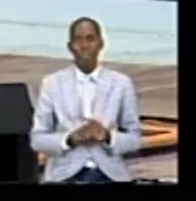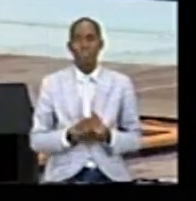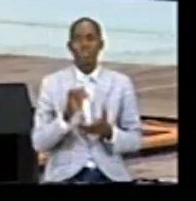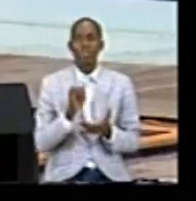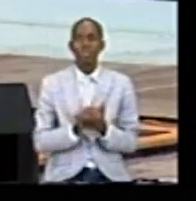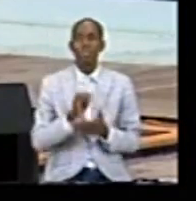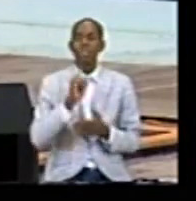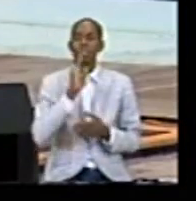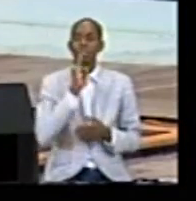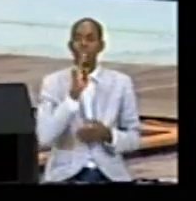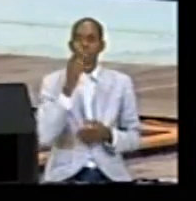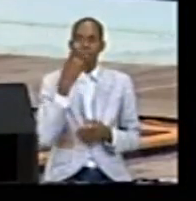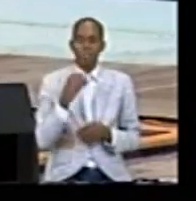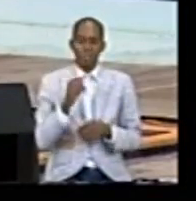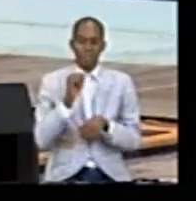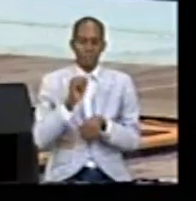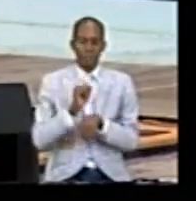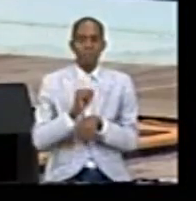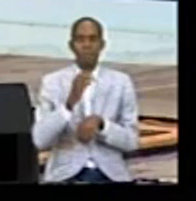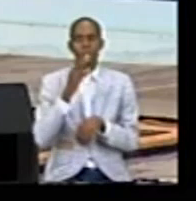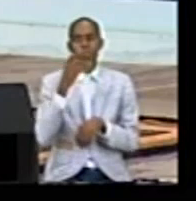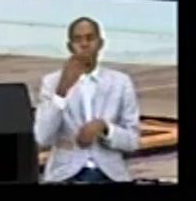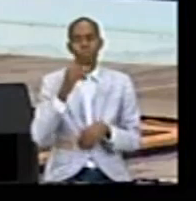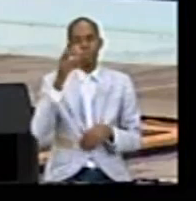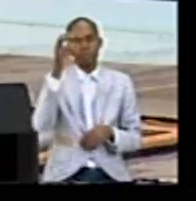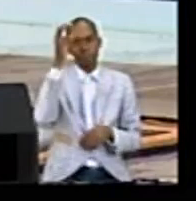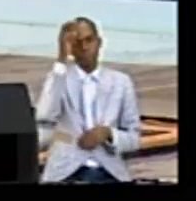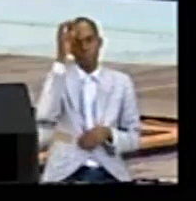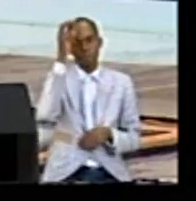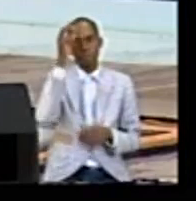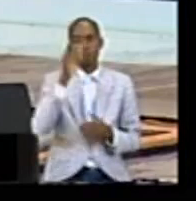that's the work of the devil.